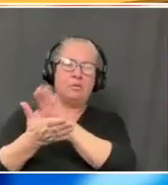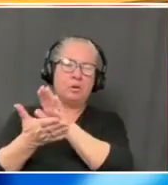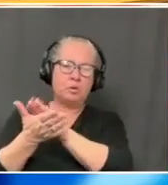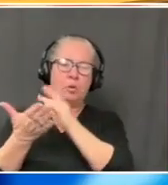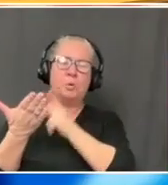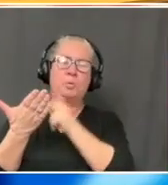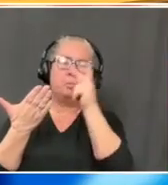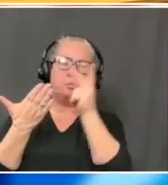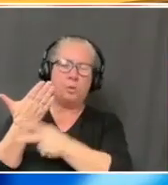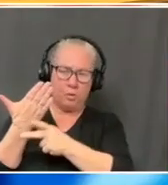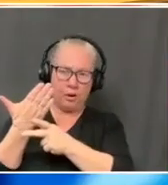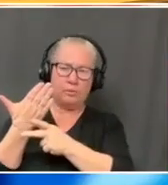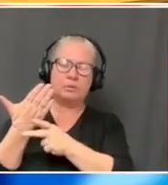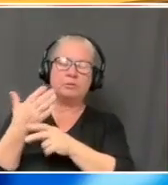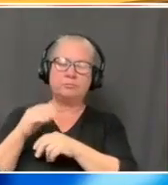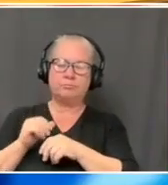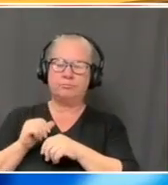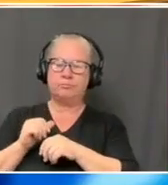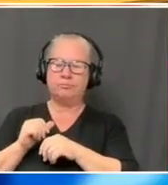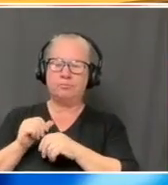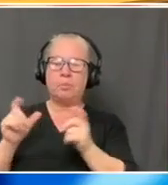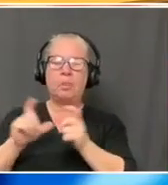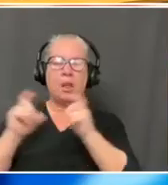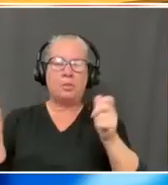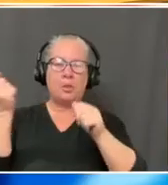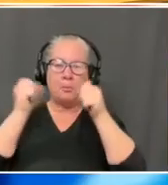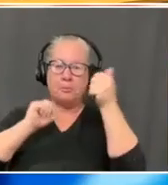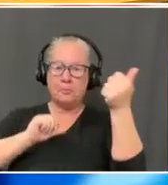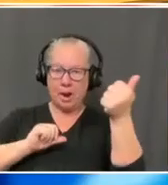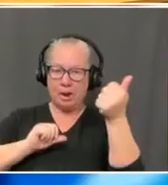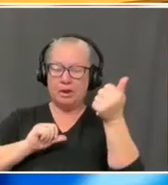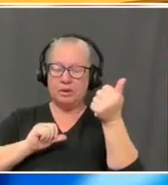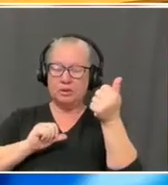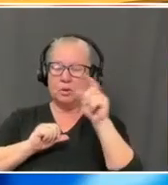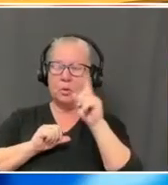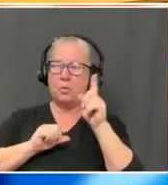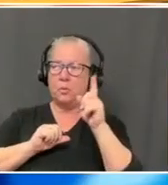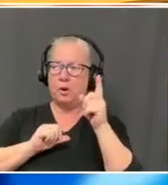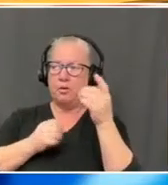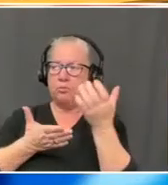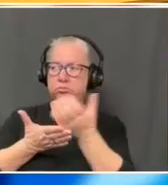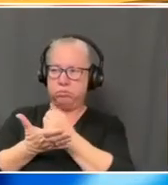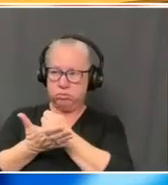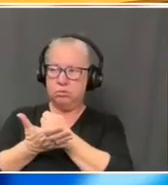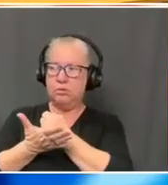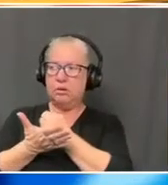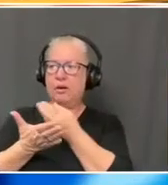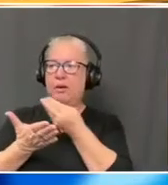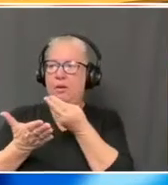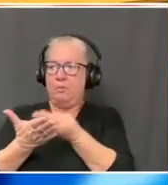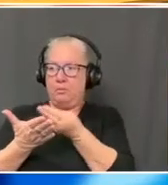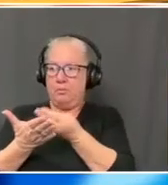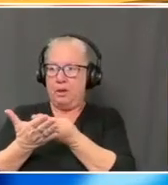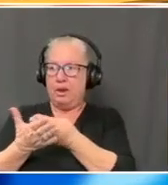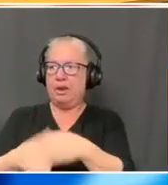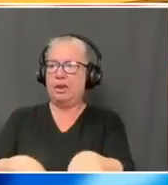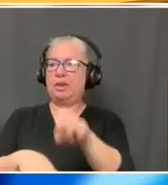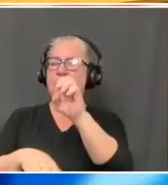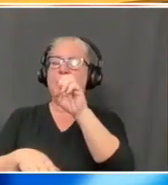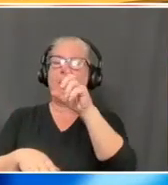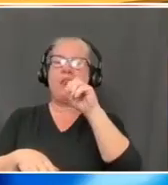The biggest source of funding for those programs is ELOP, the Expanded Learning Opportunities Program. And